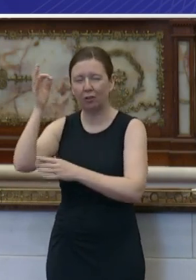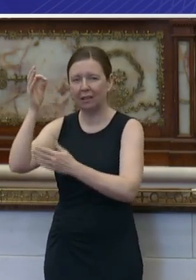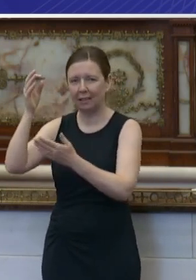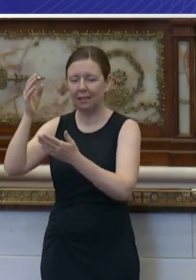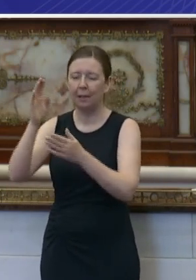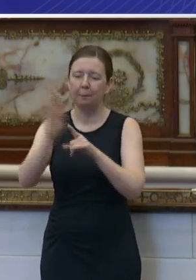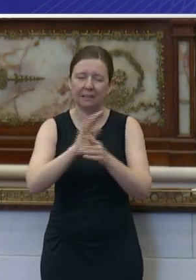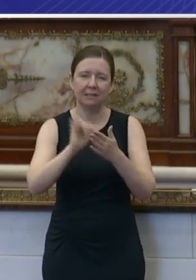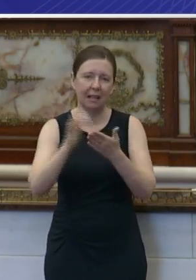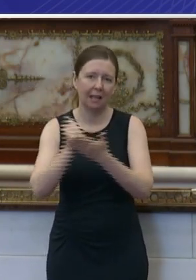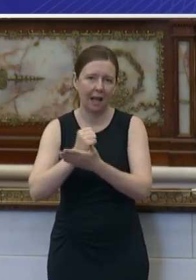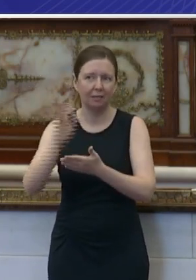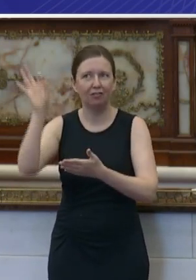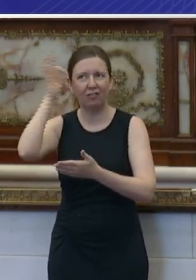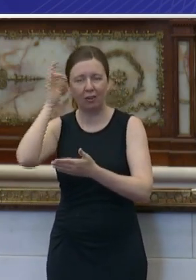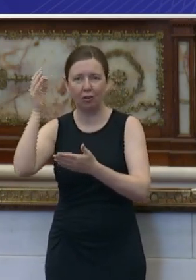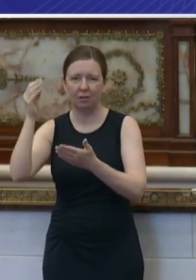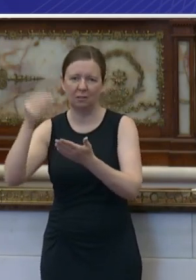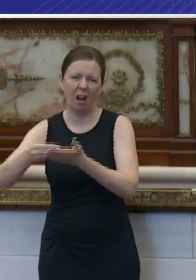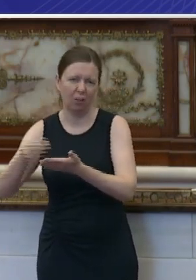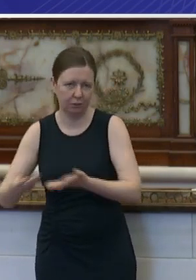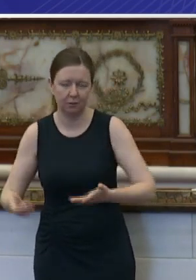that get federal funding. But